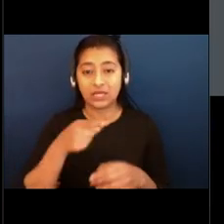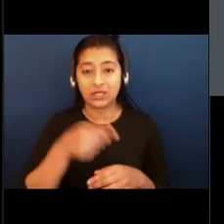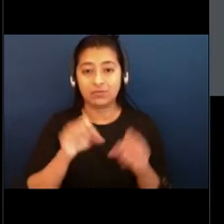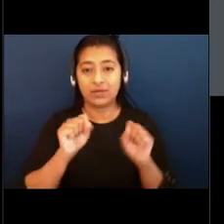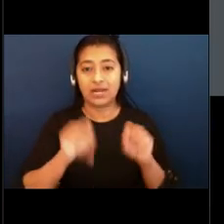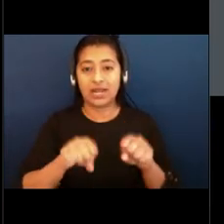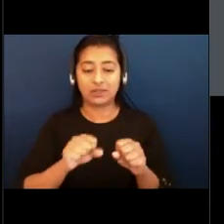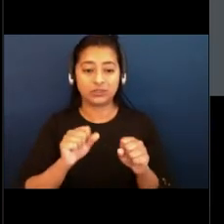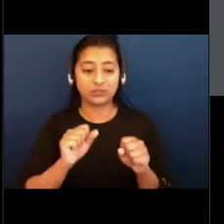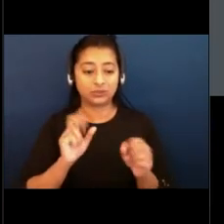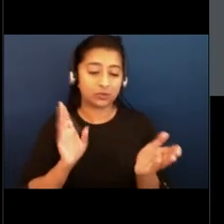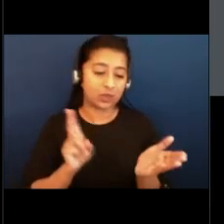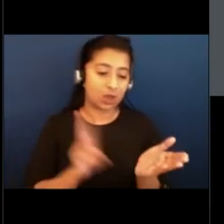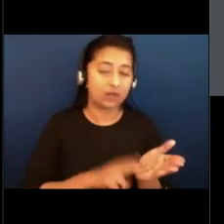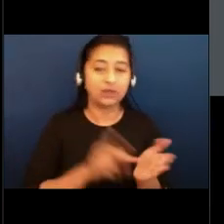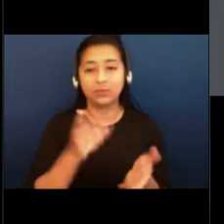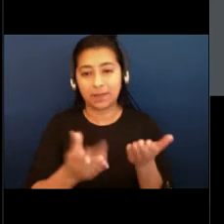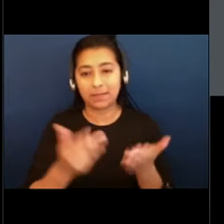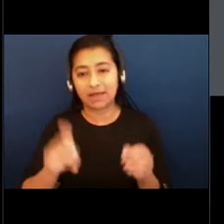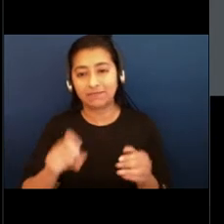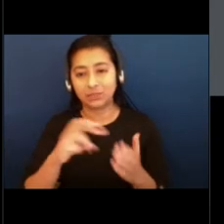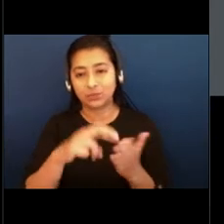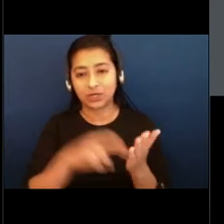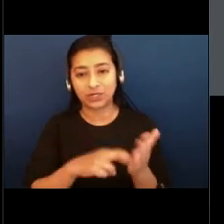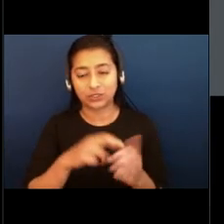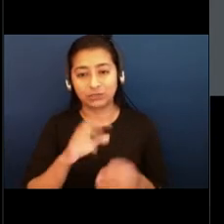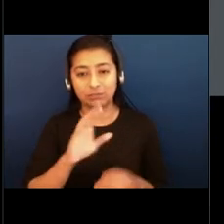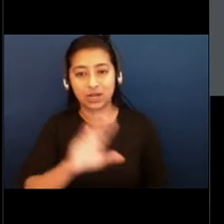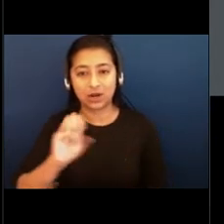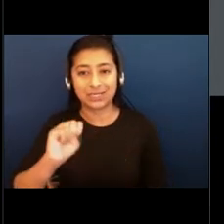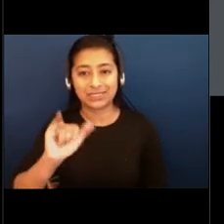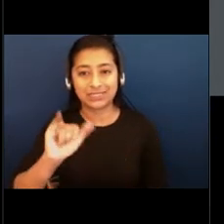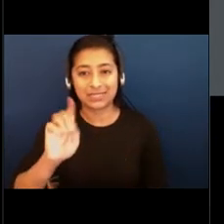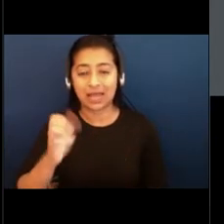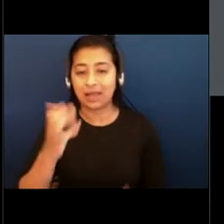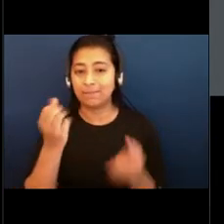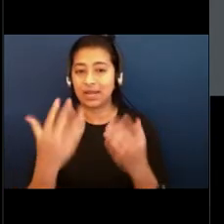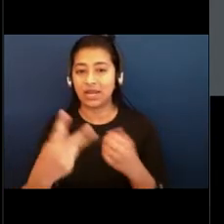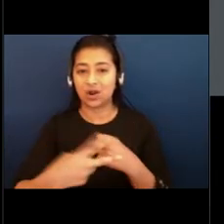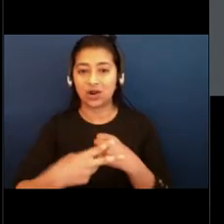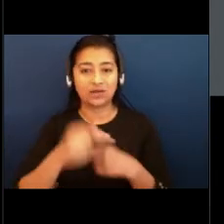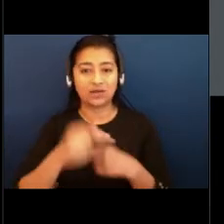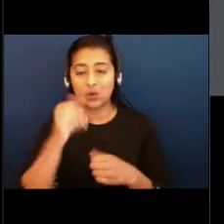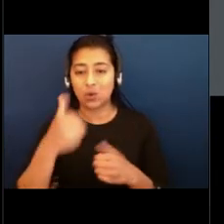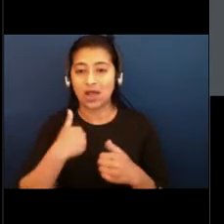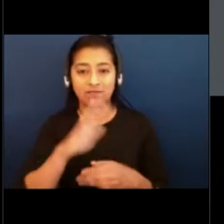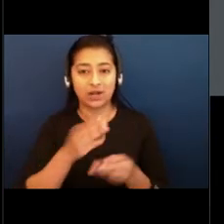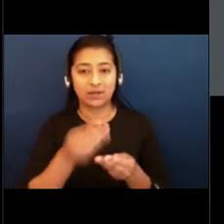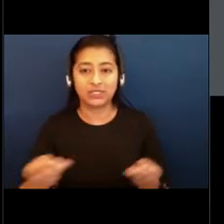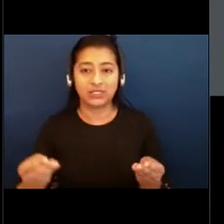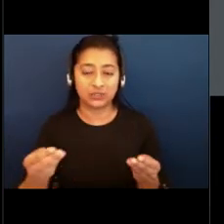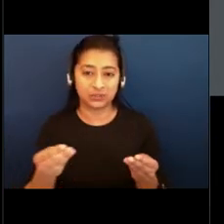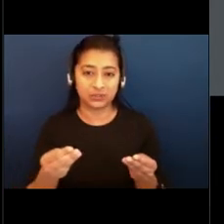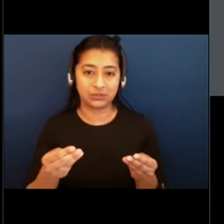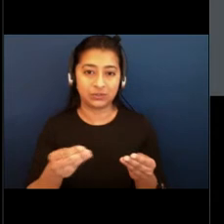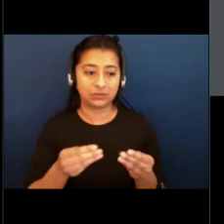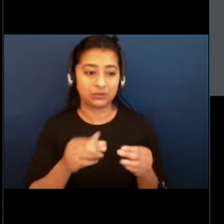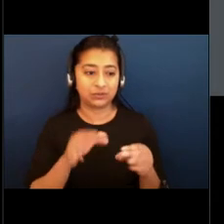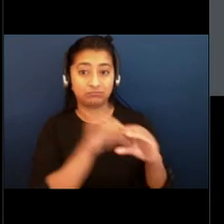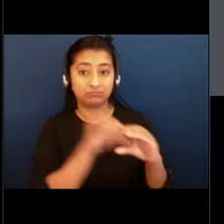in. You may have to register at the site. Many archives don't just have their materials in the